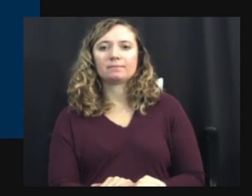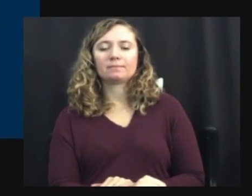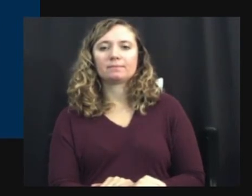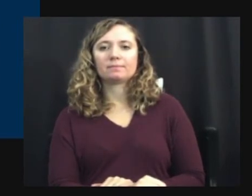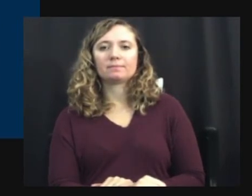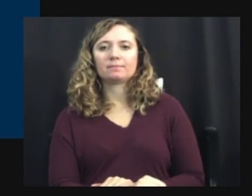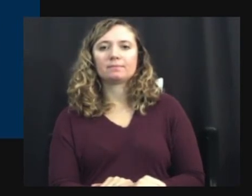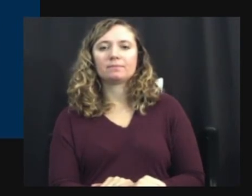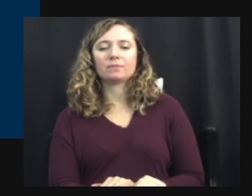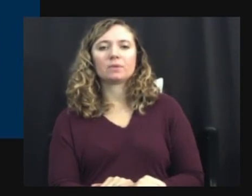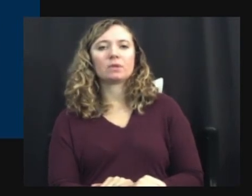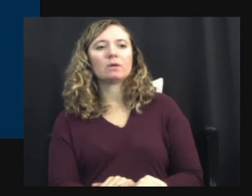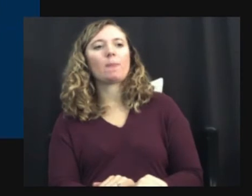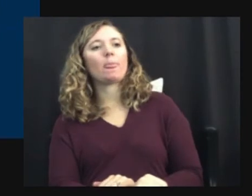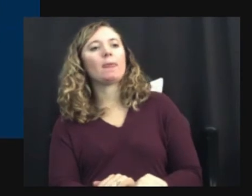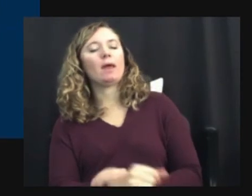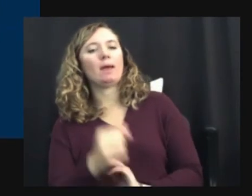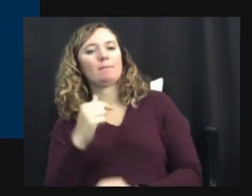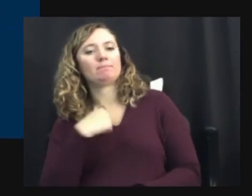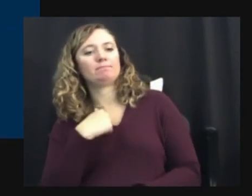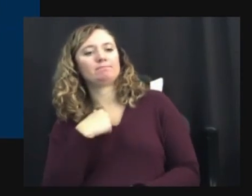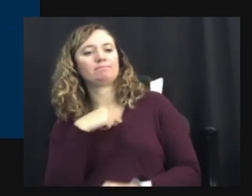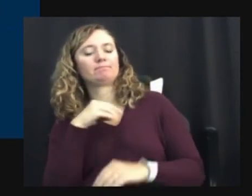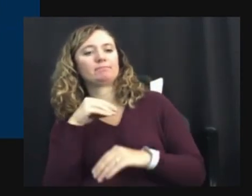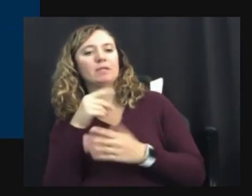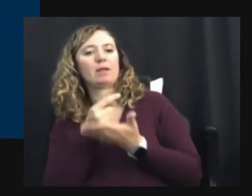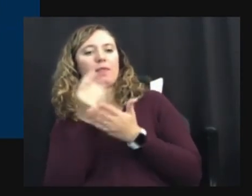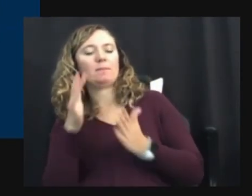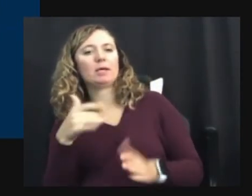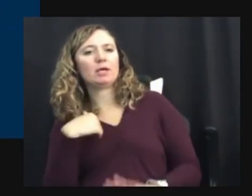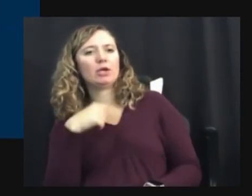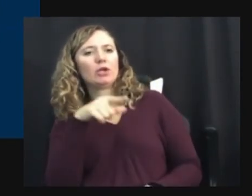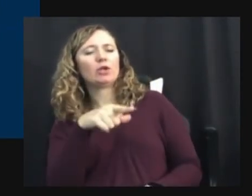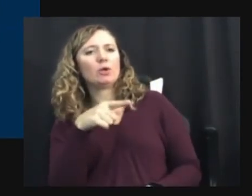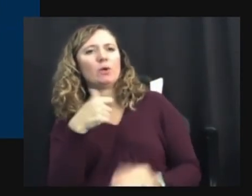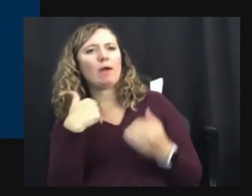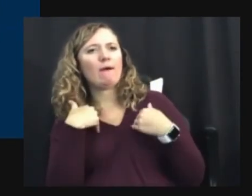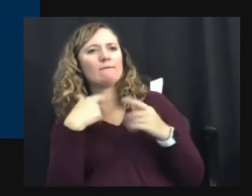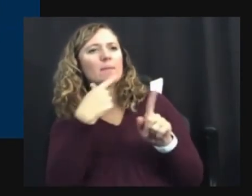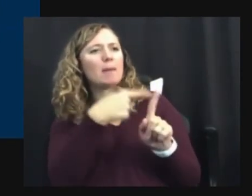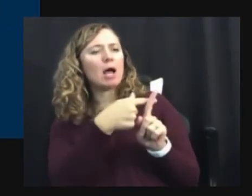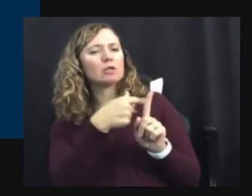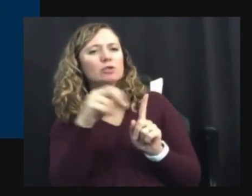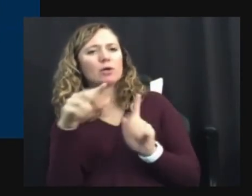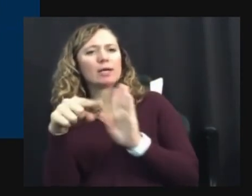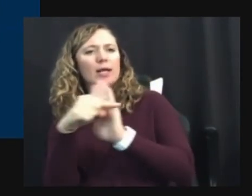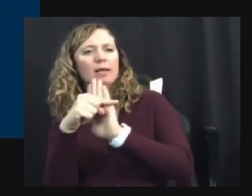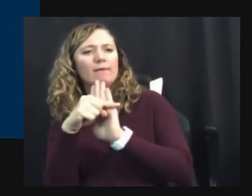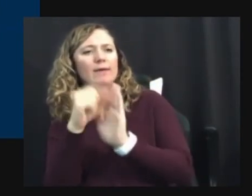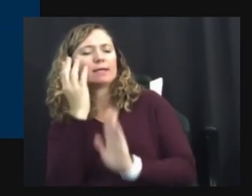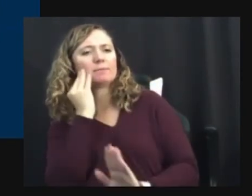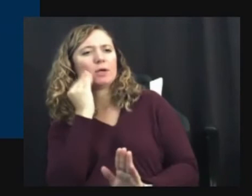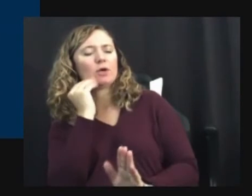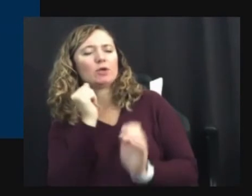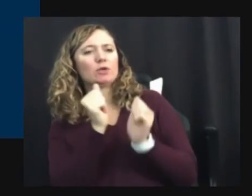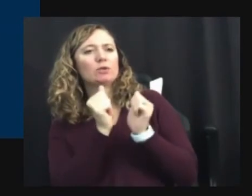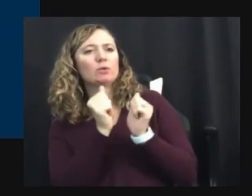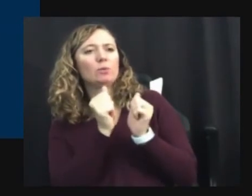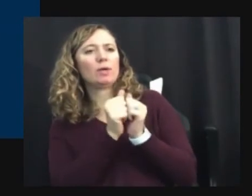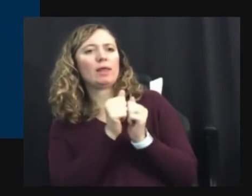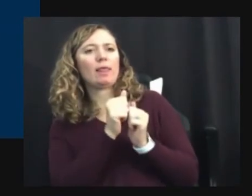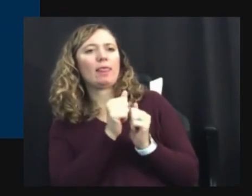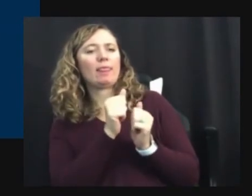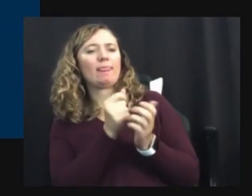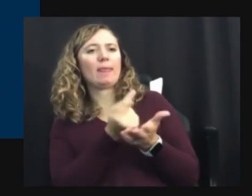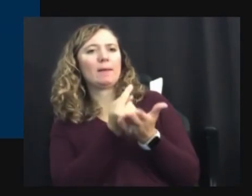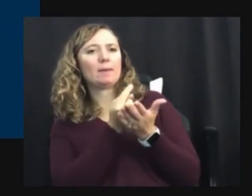Tara, asking as a therapist, did you have positive or negative personal experiences with therapy? Much of what you're